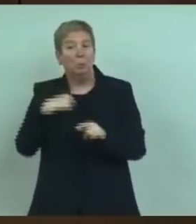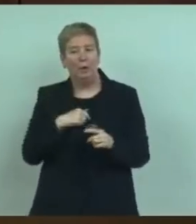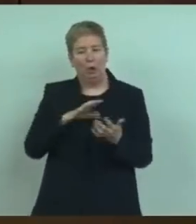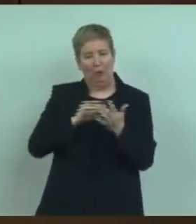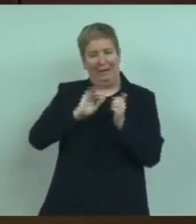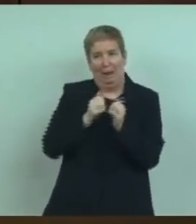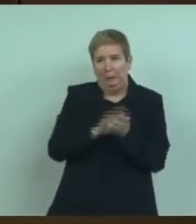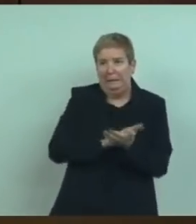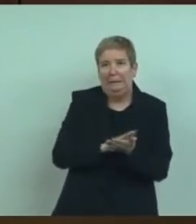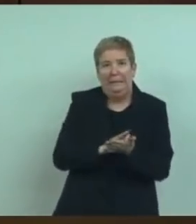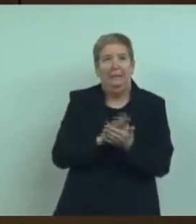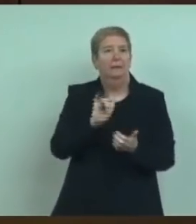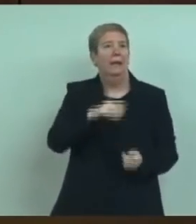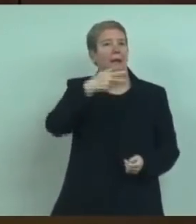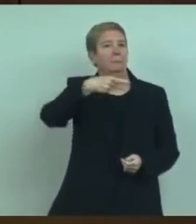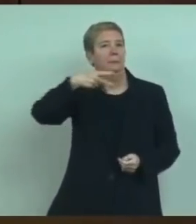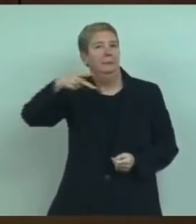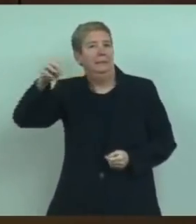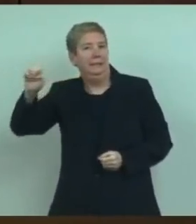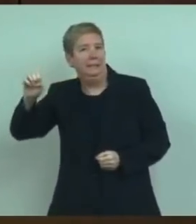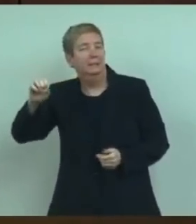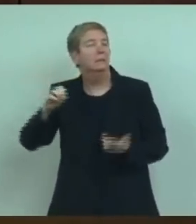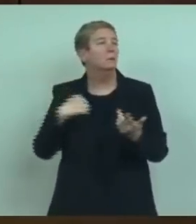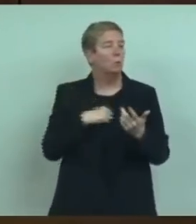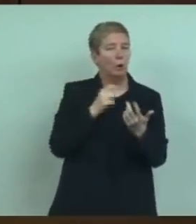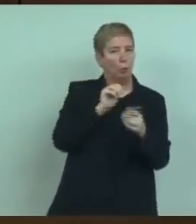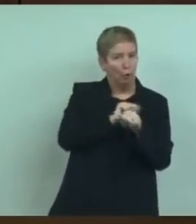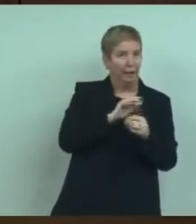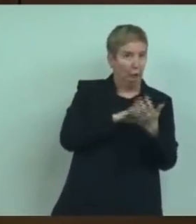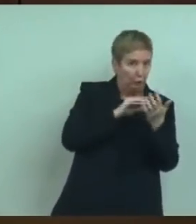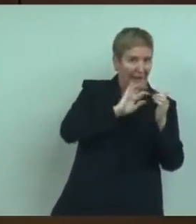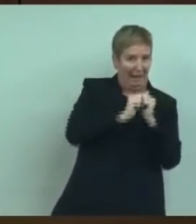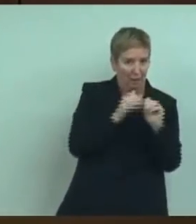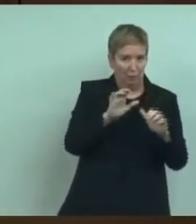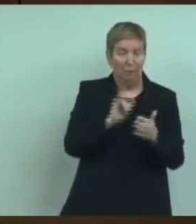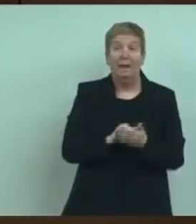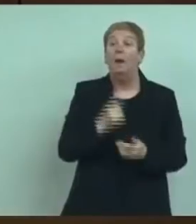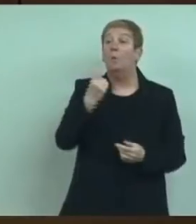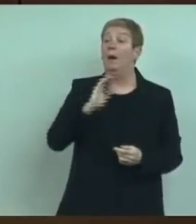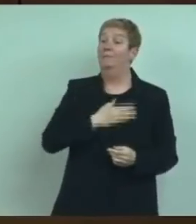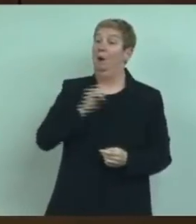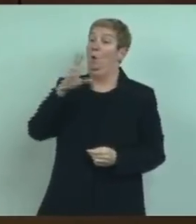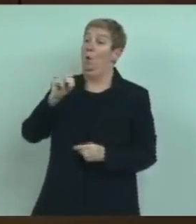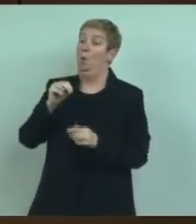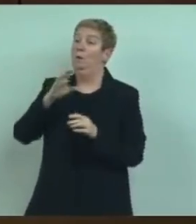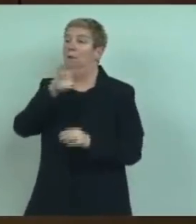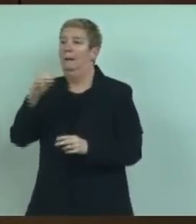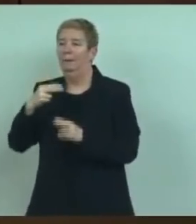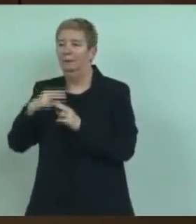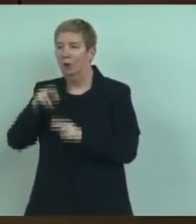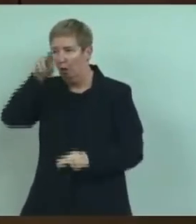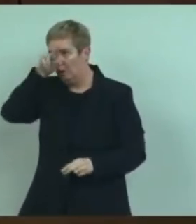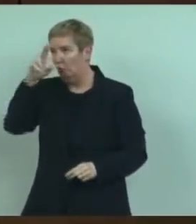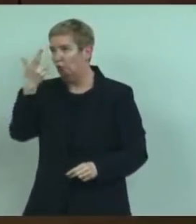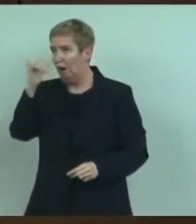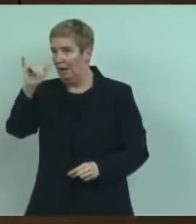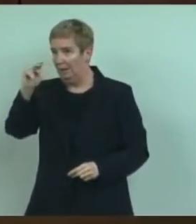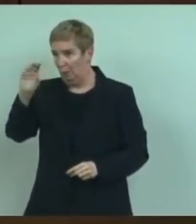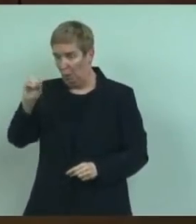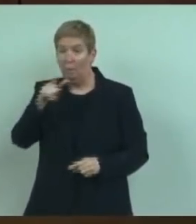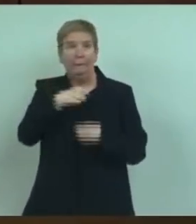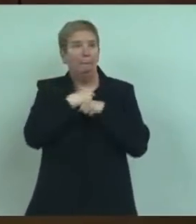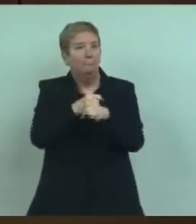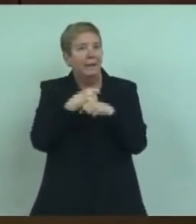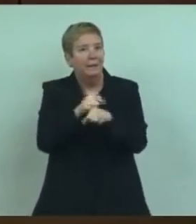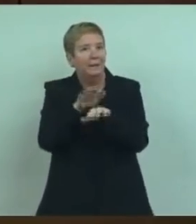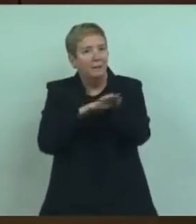number of pieces of personal protective equipment. And I want to thank one of our own companies, Rhino, which is making these